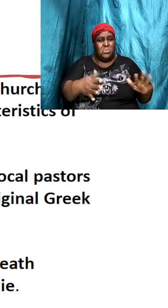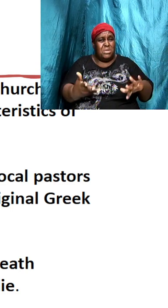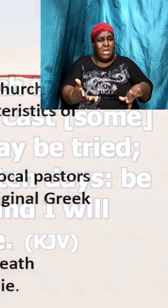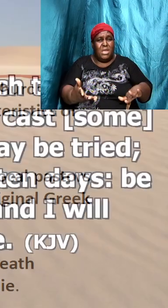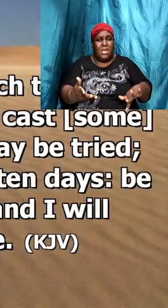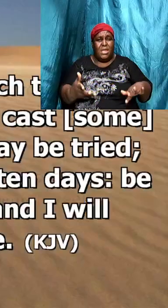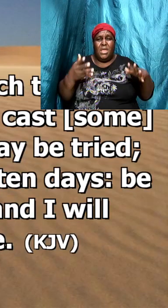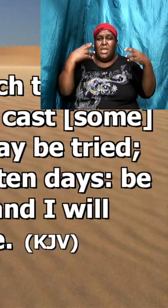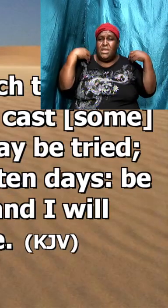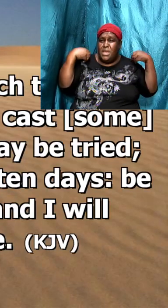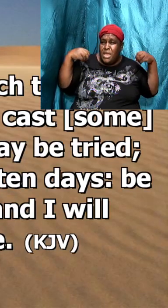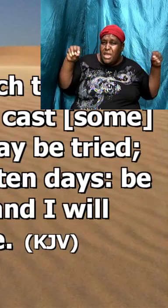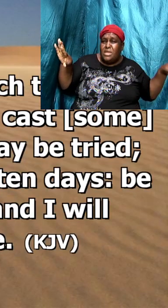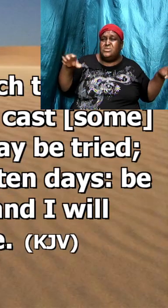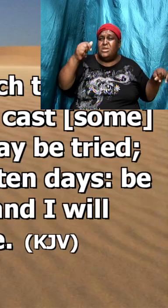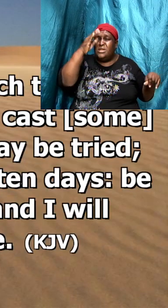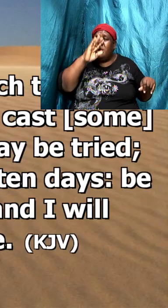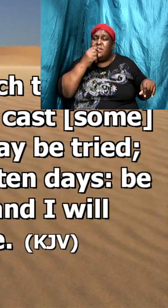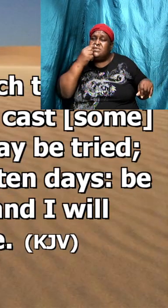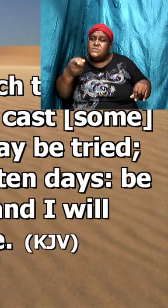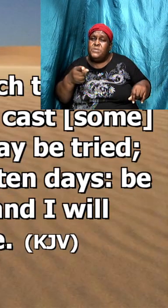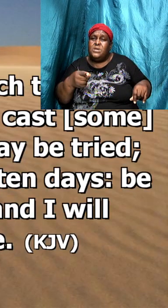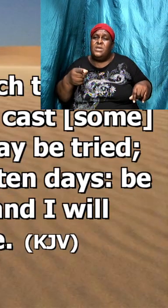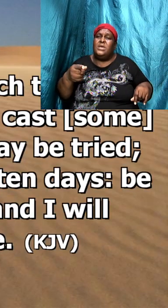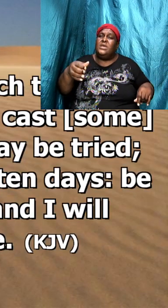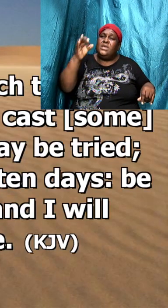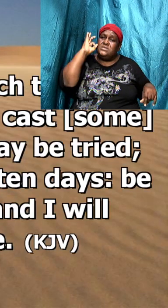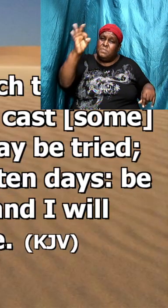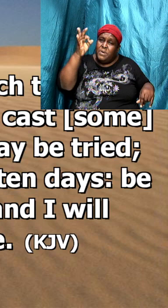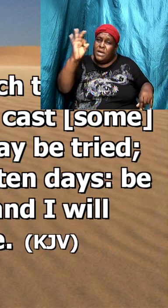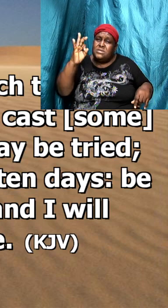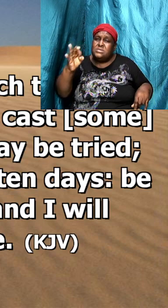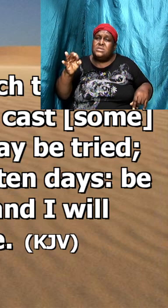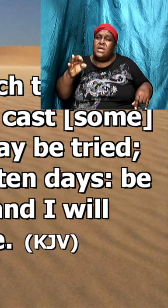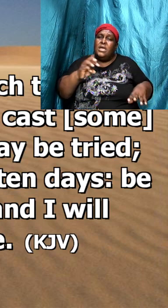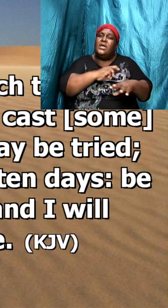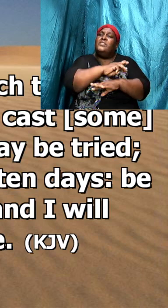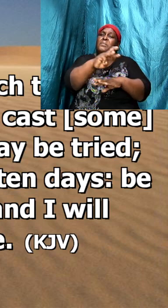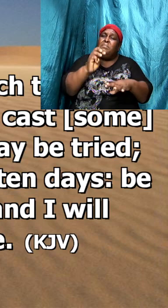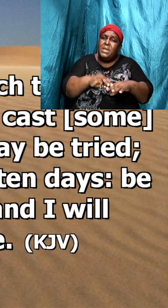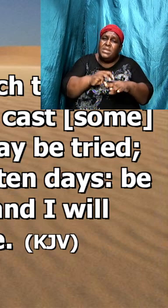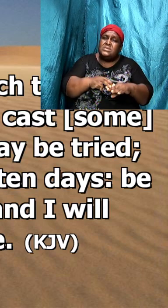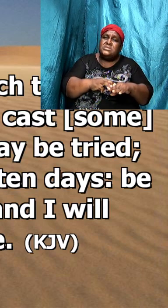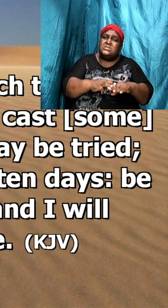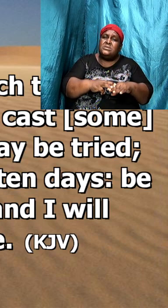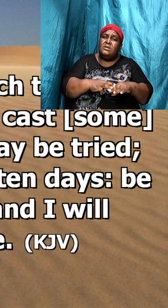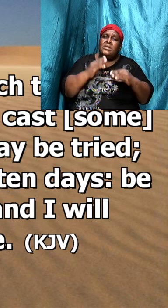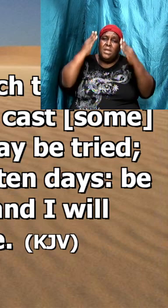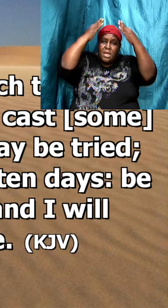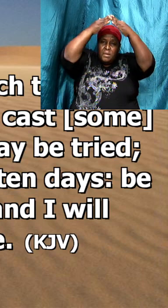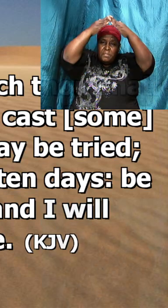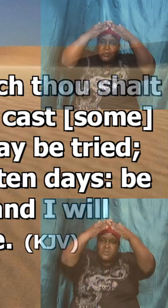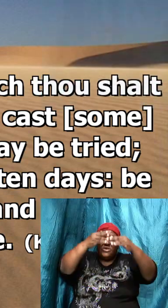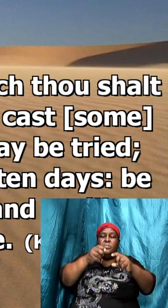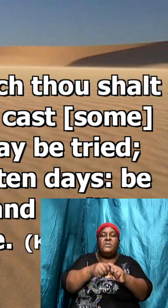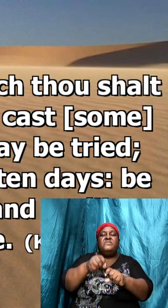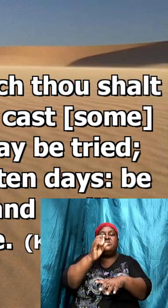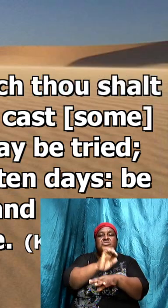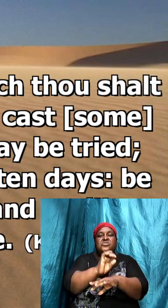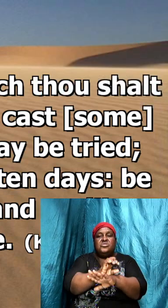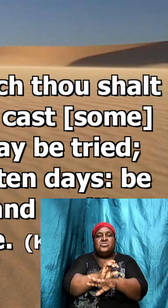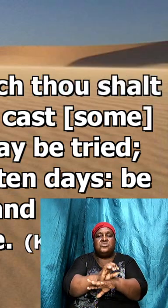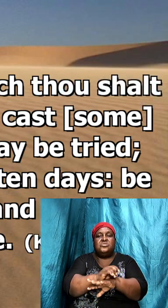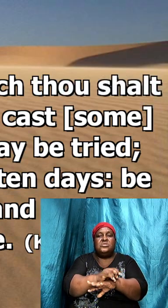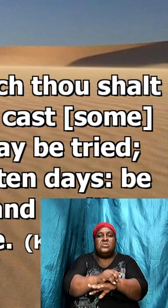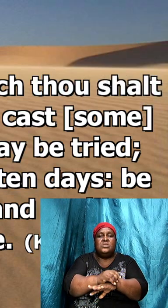the angels the minister the pastor of the church and he's telling the pastor that look here as you go through be